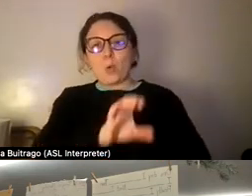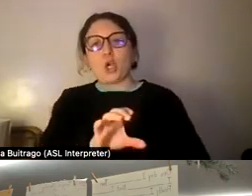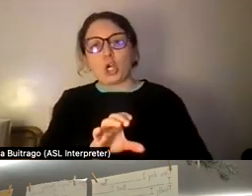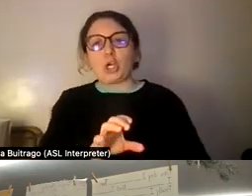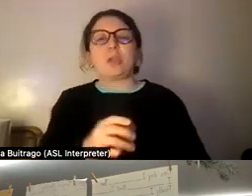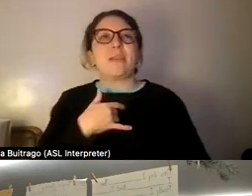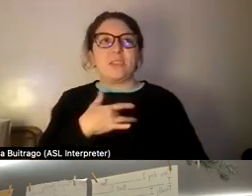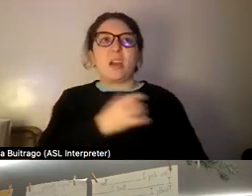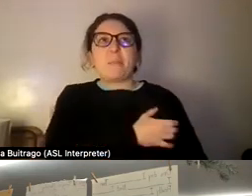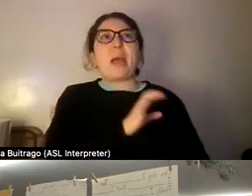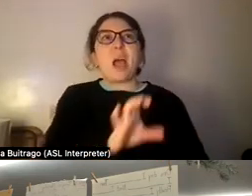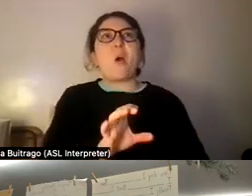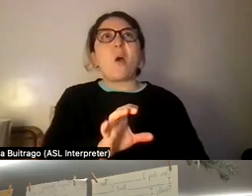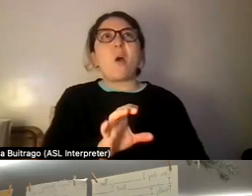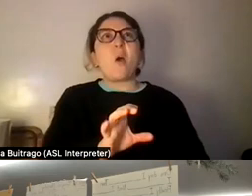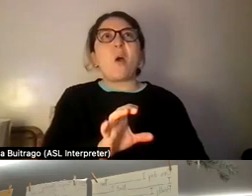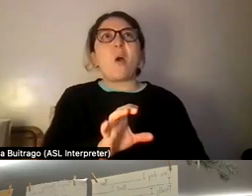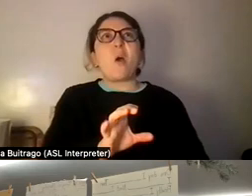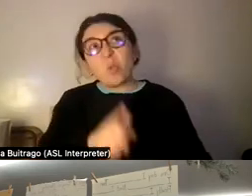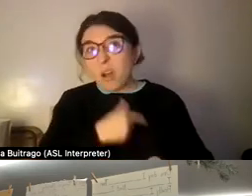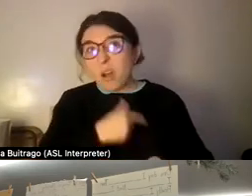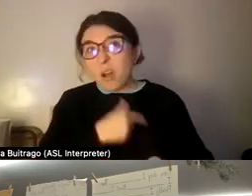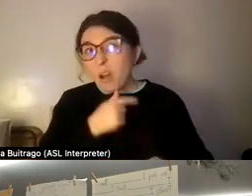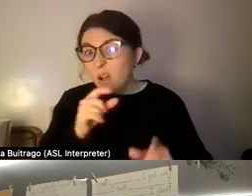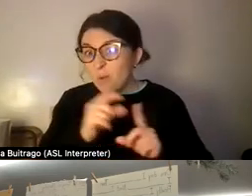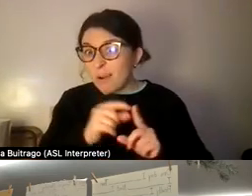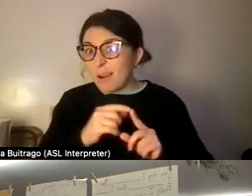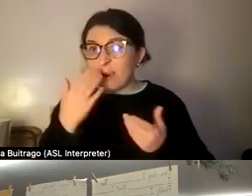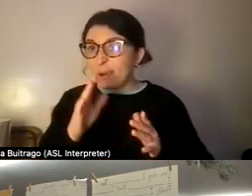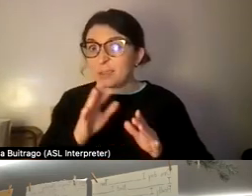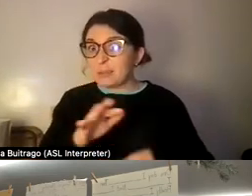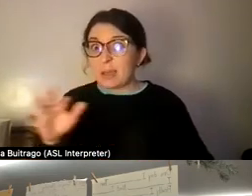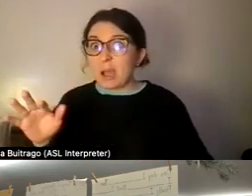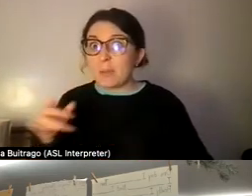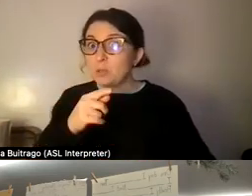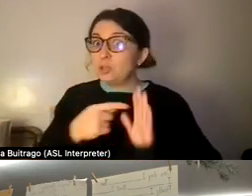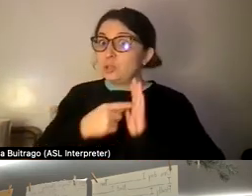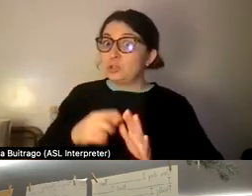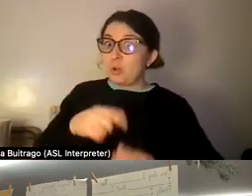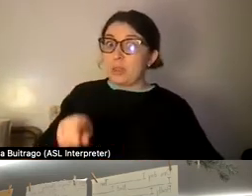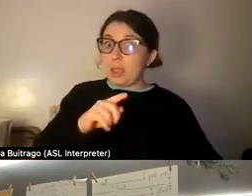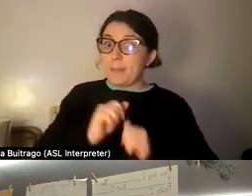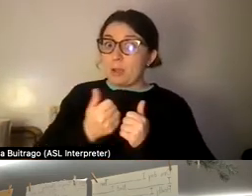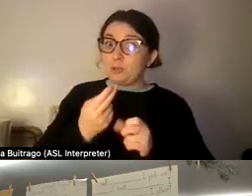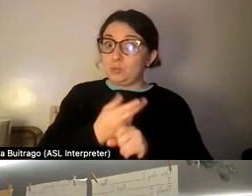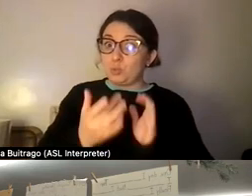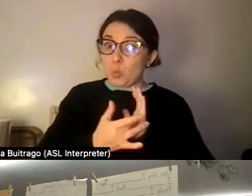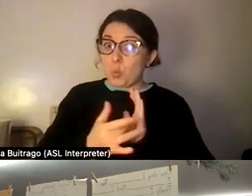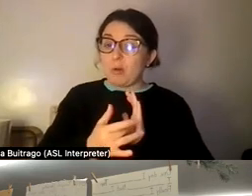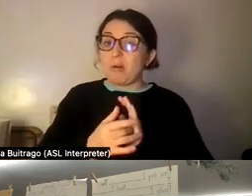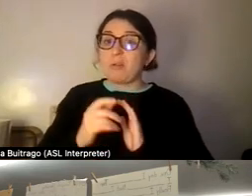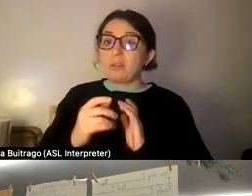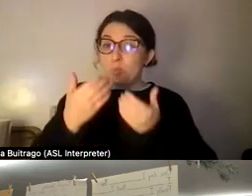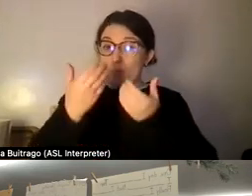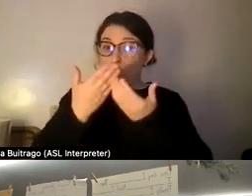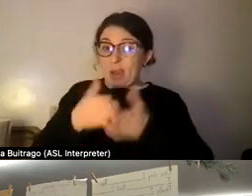gosh, that's a long word. I don't know how to spell a long word. And as soon as you show them, you break it into 2 smaller parts that are easy for you to